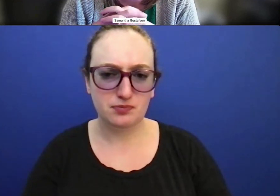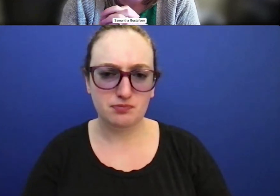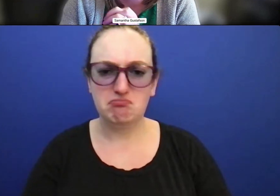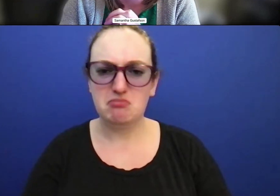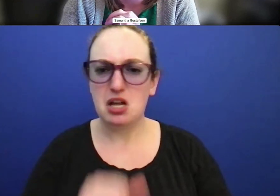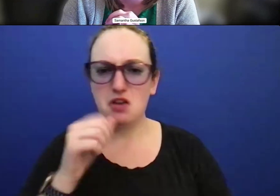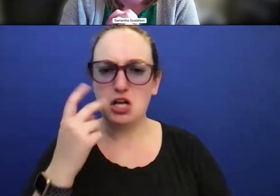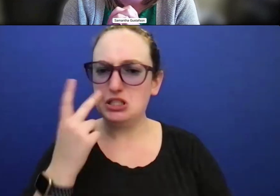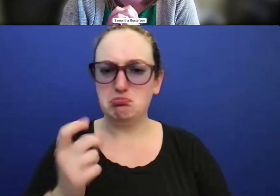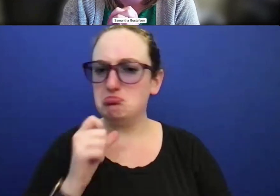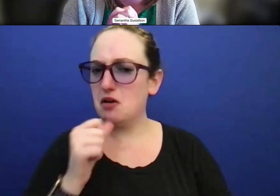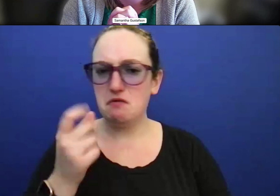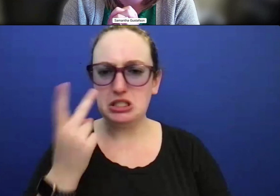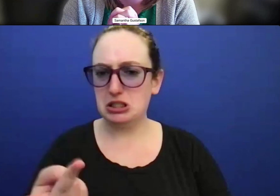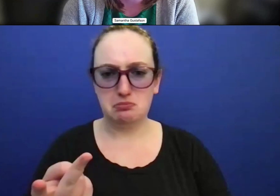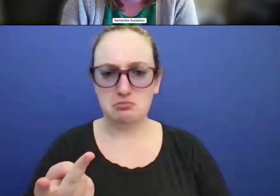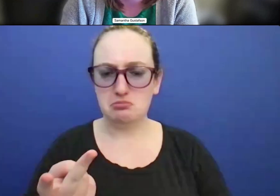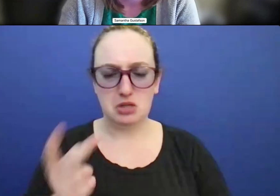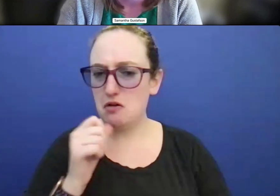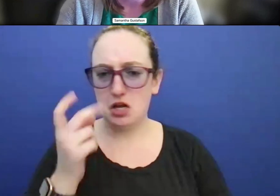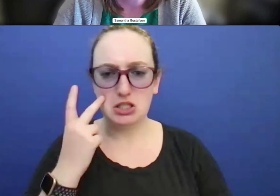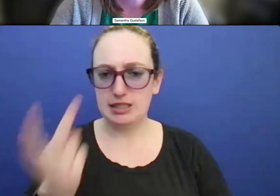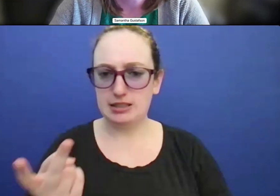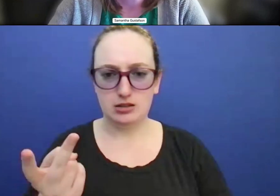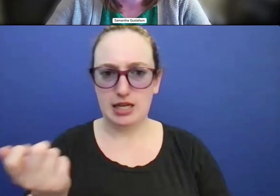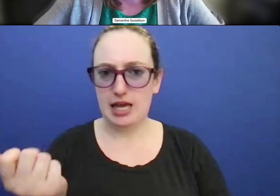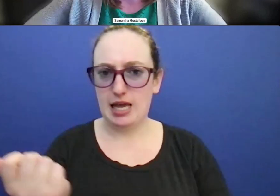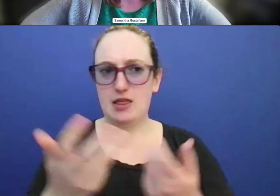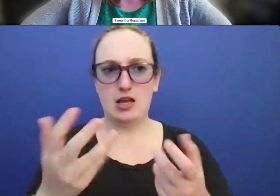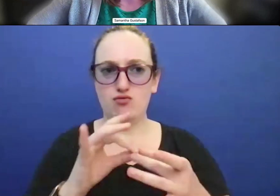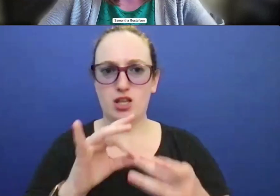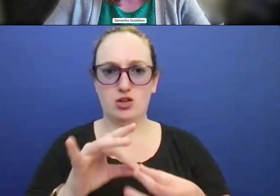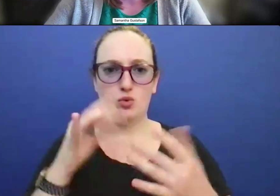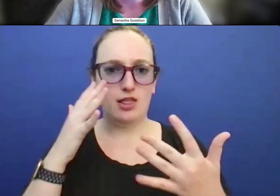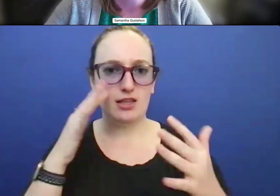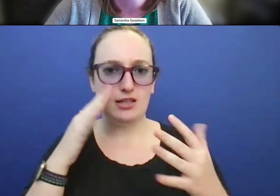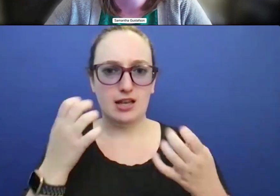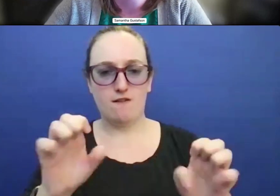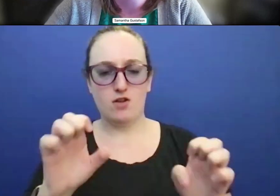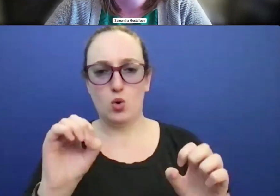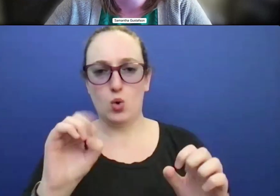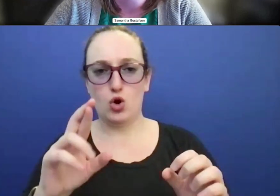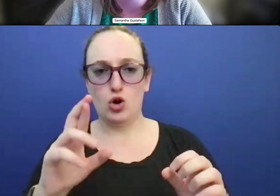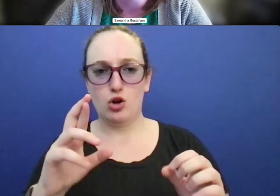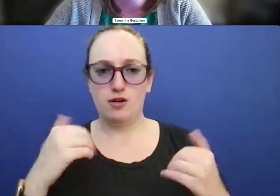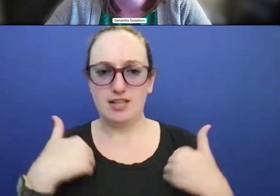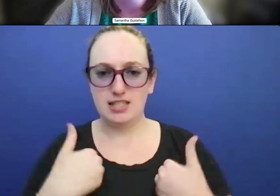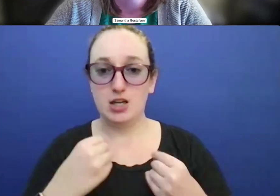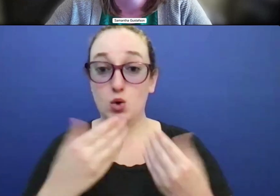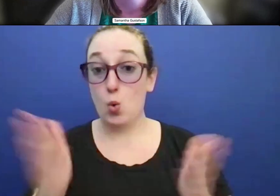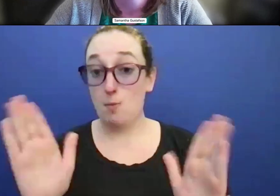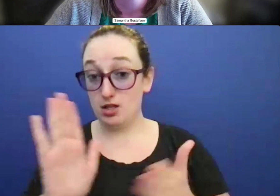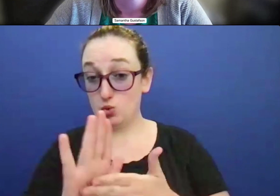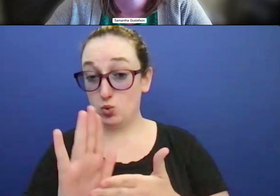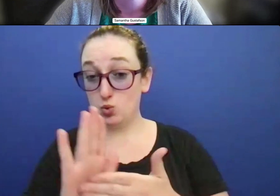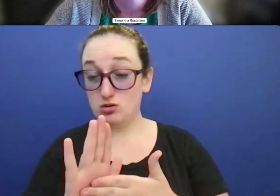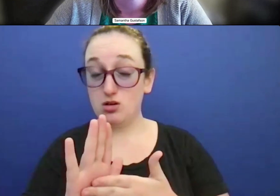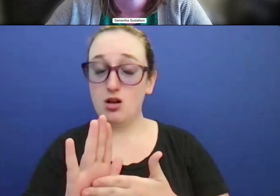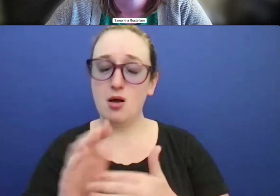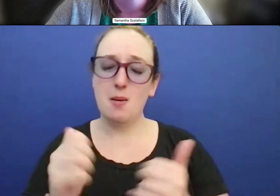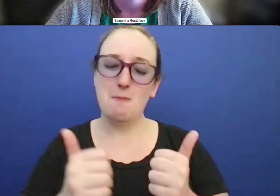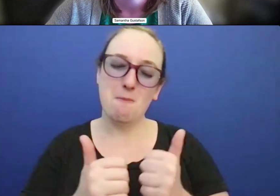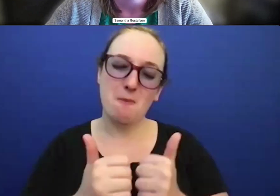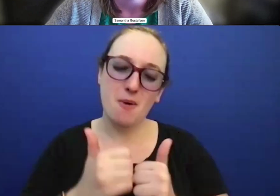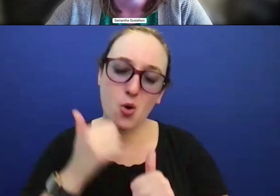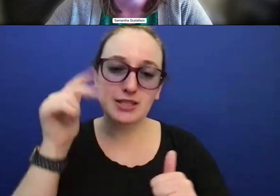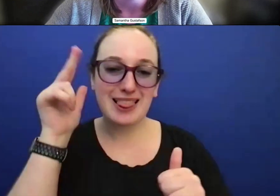Yeah, short answer. I haven't seen anything looking at listening effort or fatigue in open schools. Most of the listening